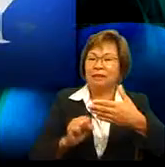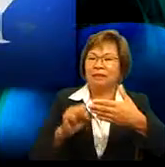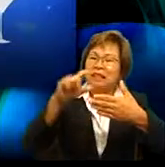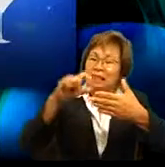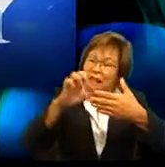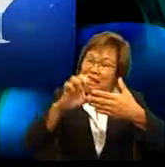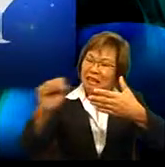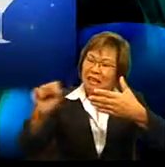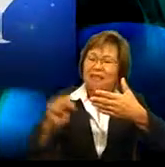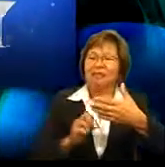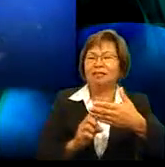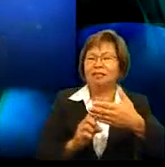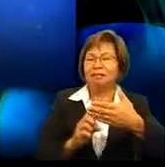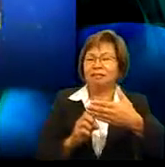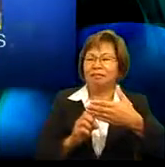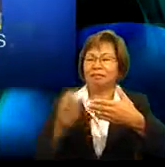glasses,